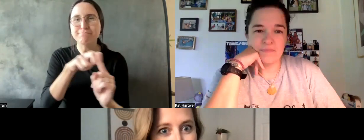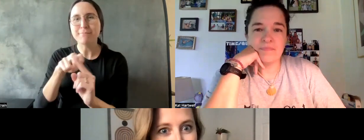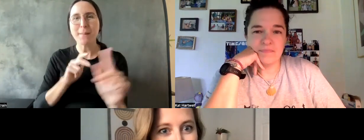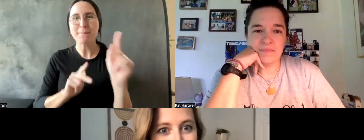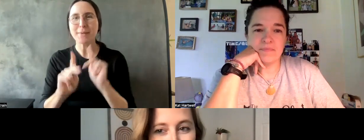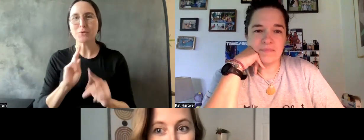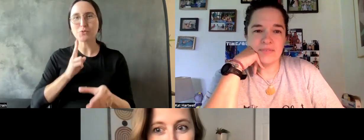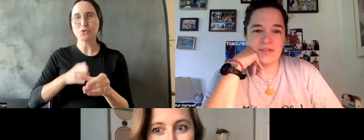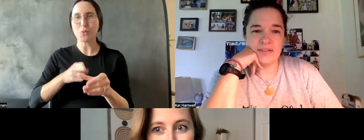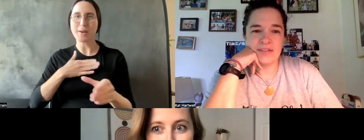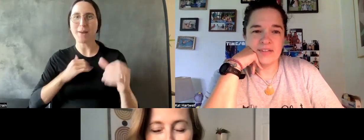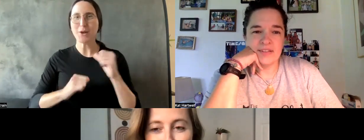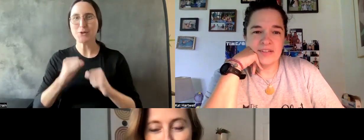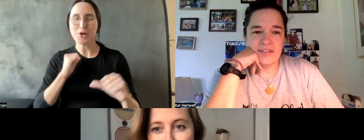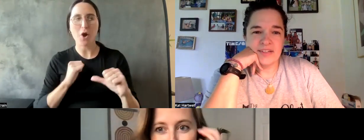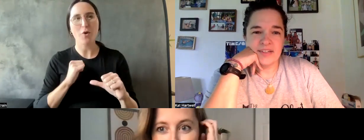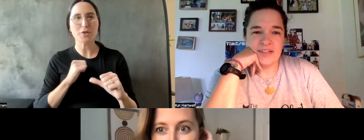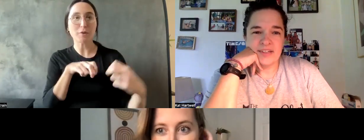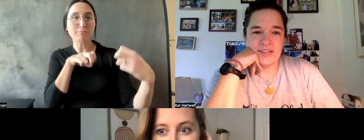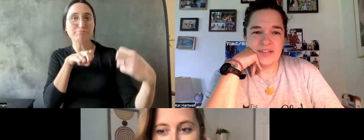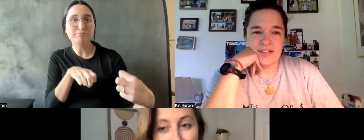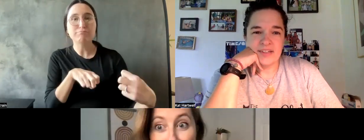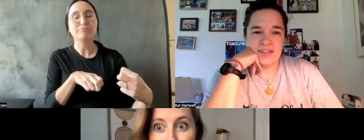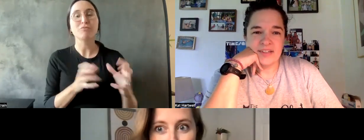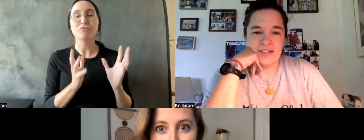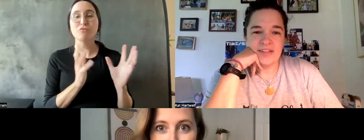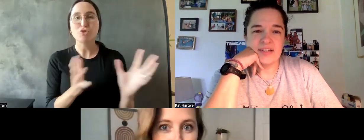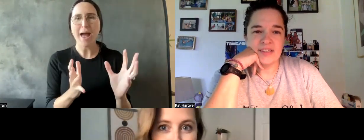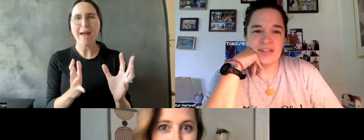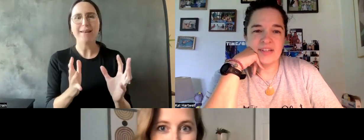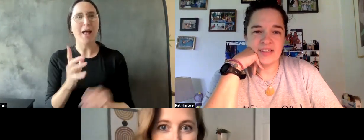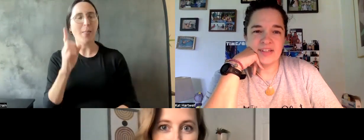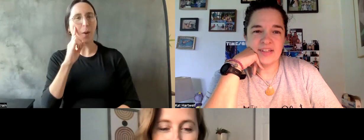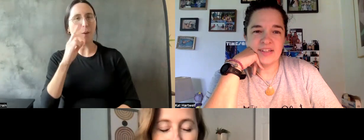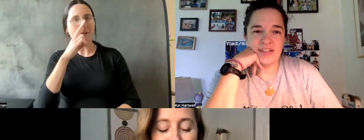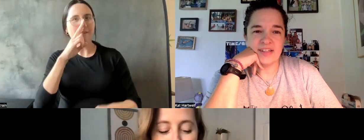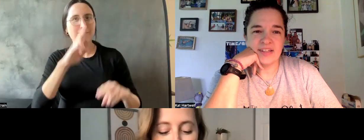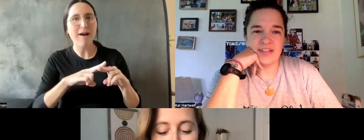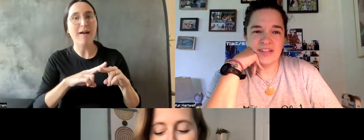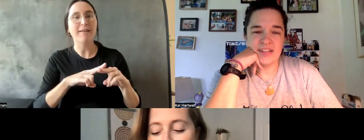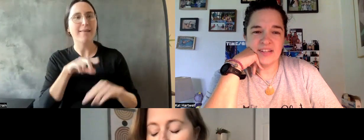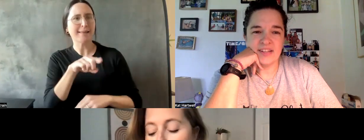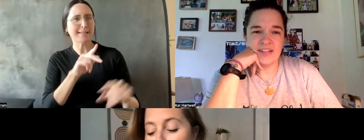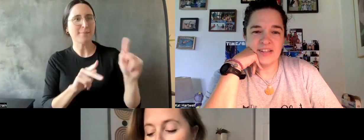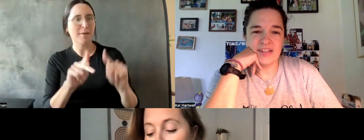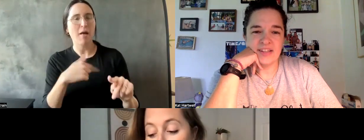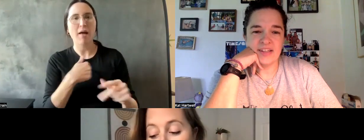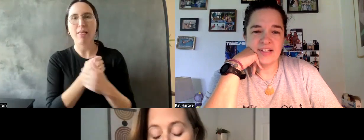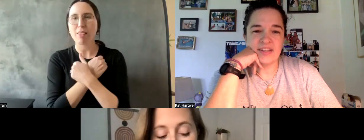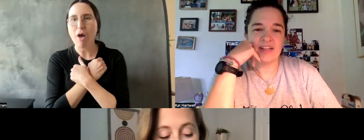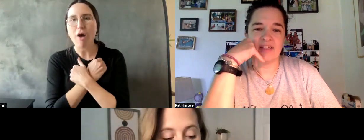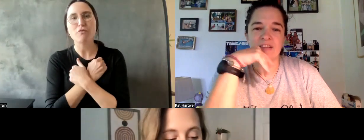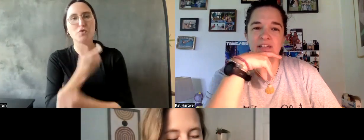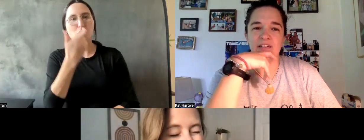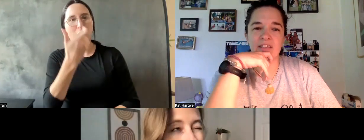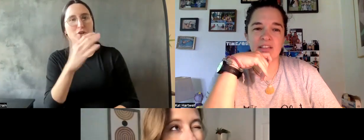really fun. I love having these conversations with these people that I just love watching on, on television. So yeah, I